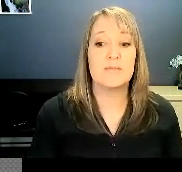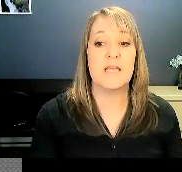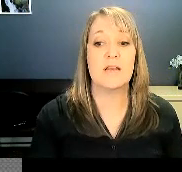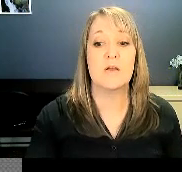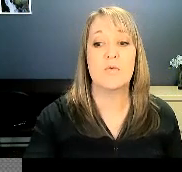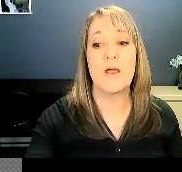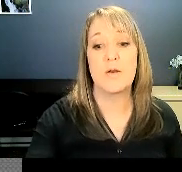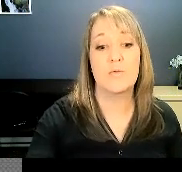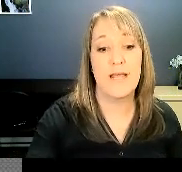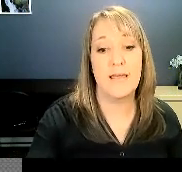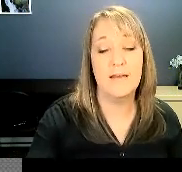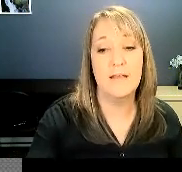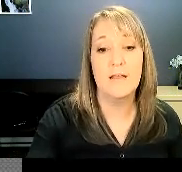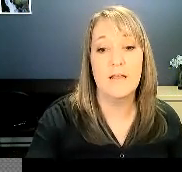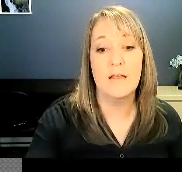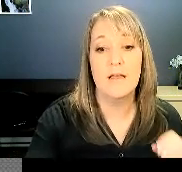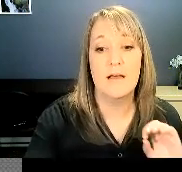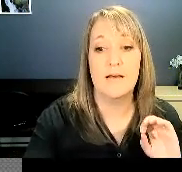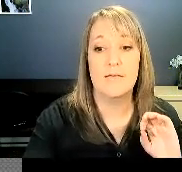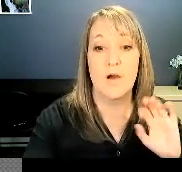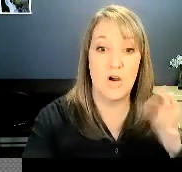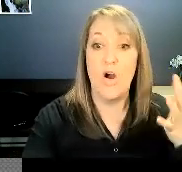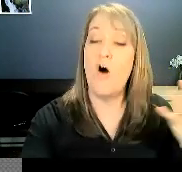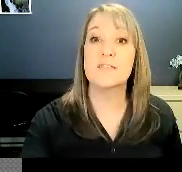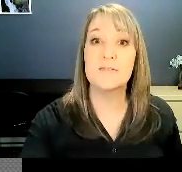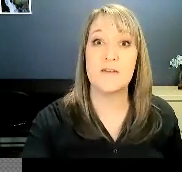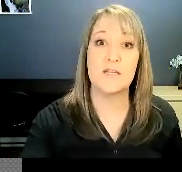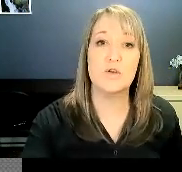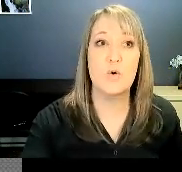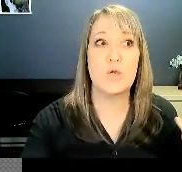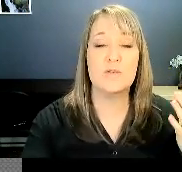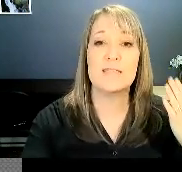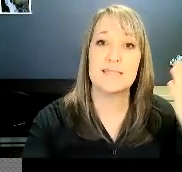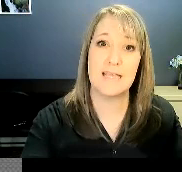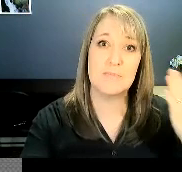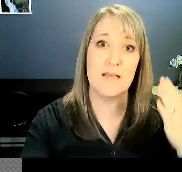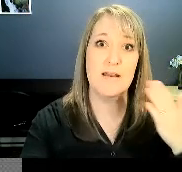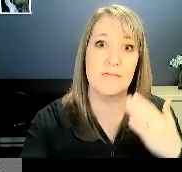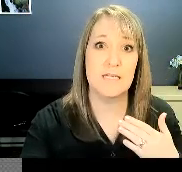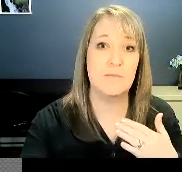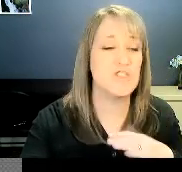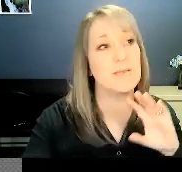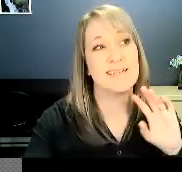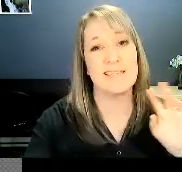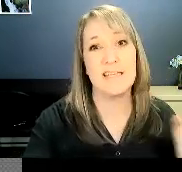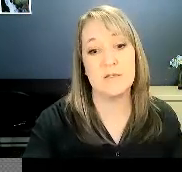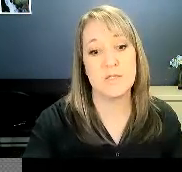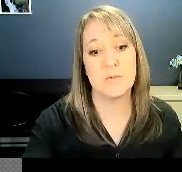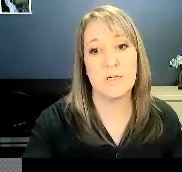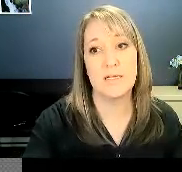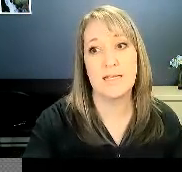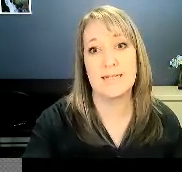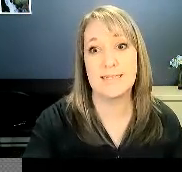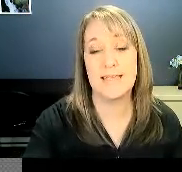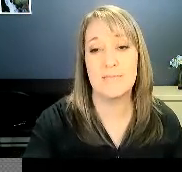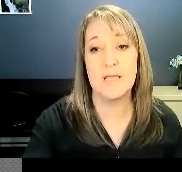are used to mean run or ran are all different. You don't use the same sign every time just because the English